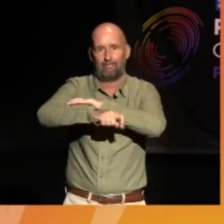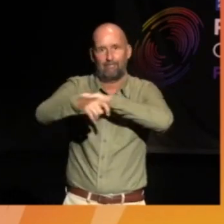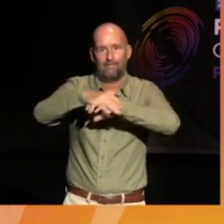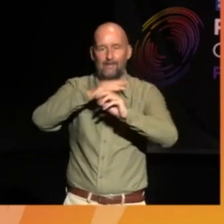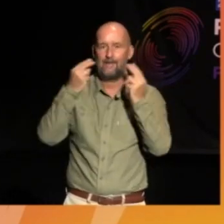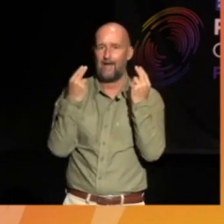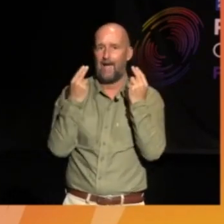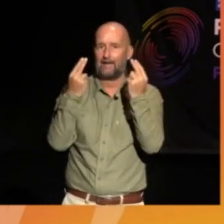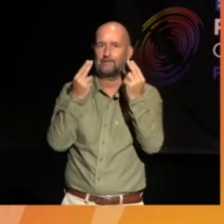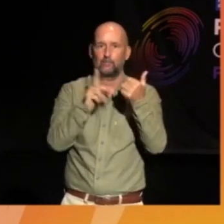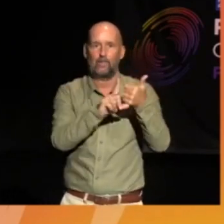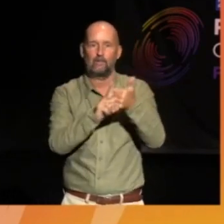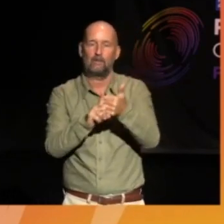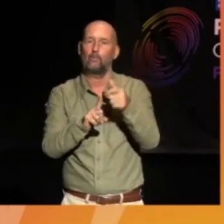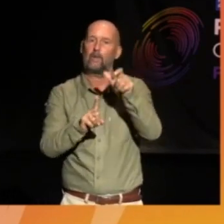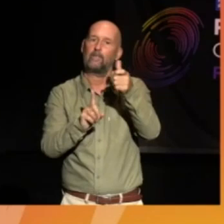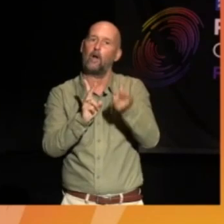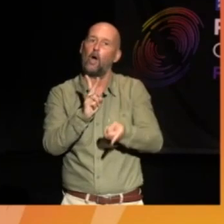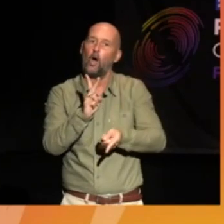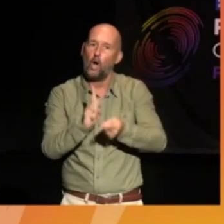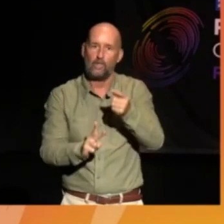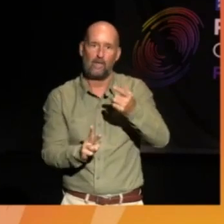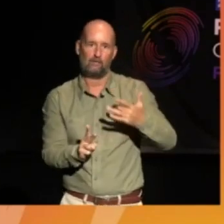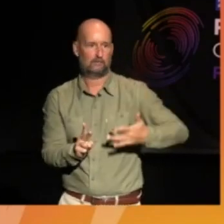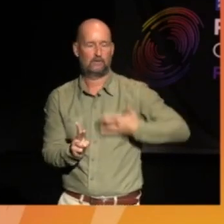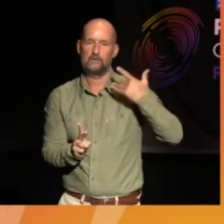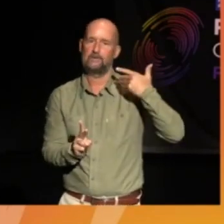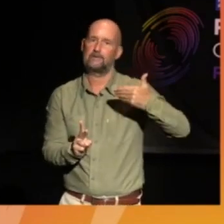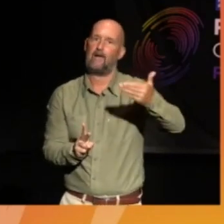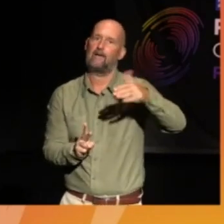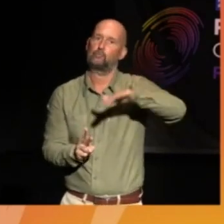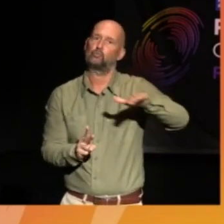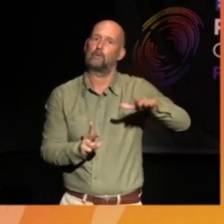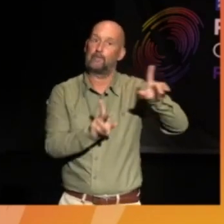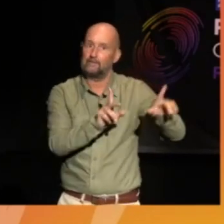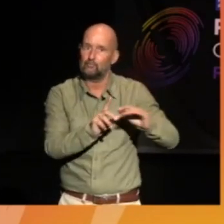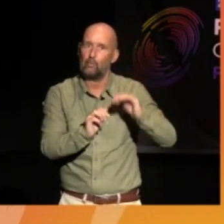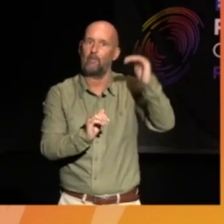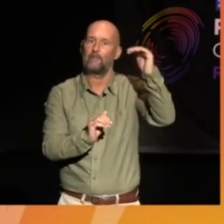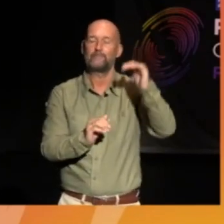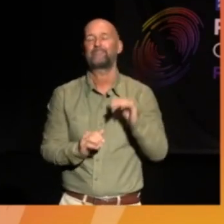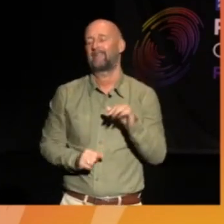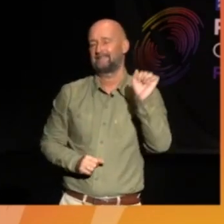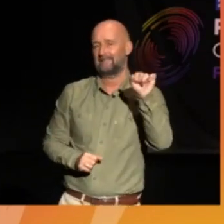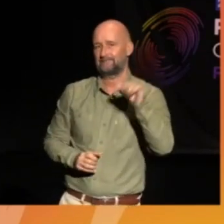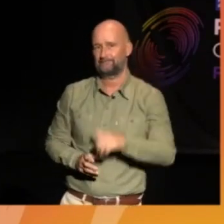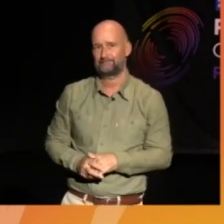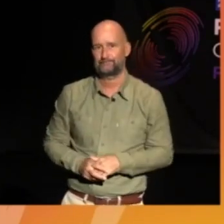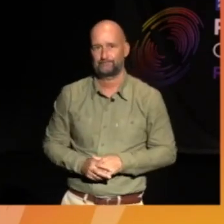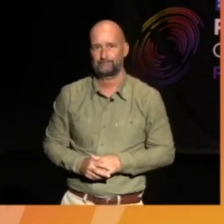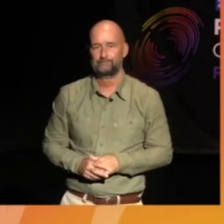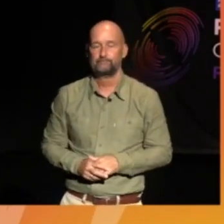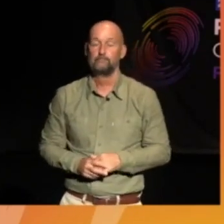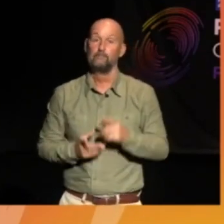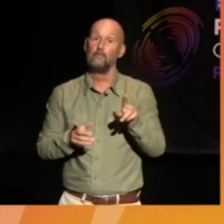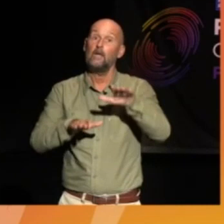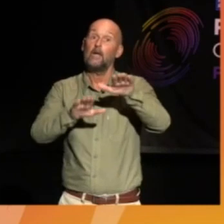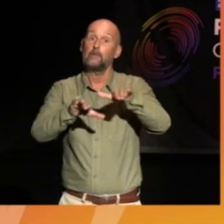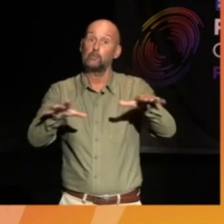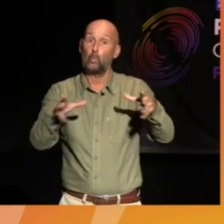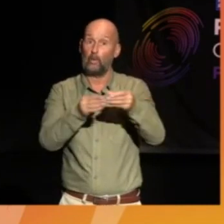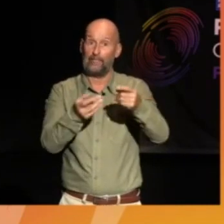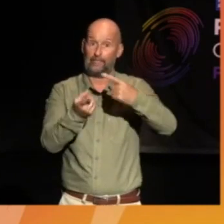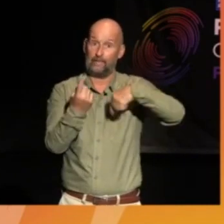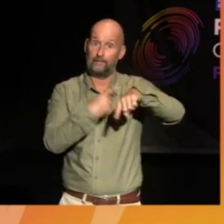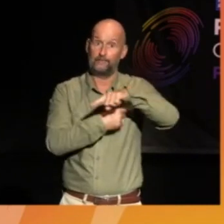other ex or survivors in this area? Well, yeah, the other children with me who have lived